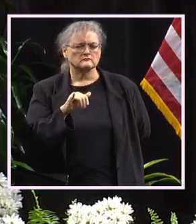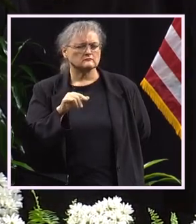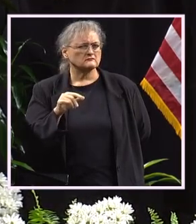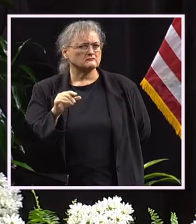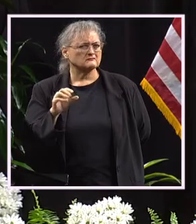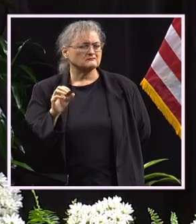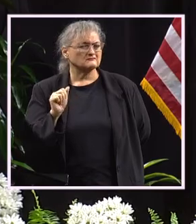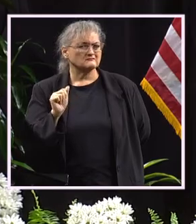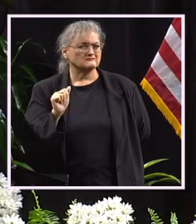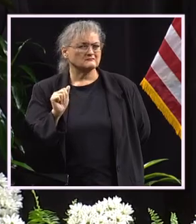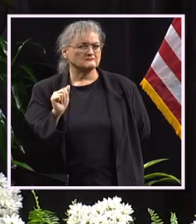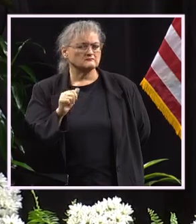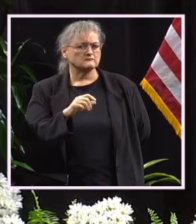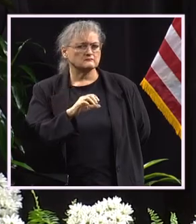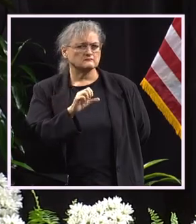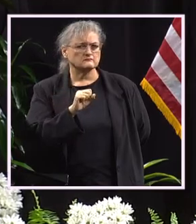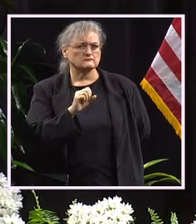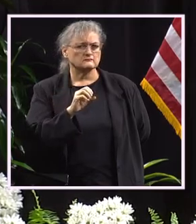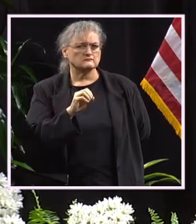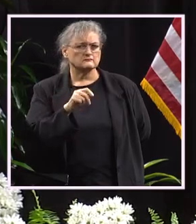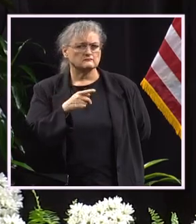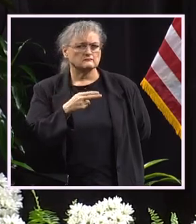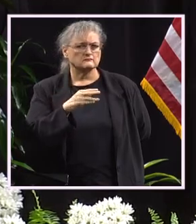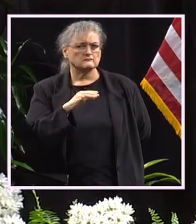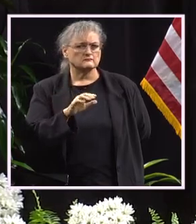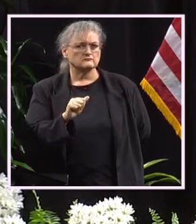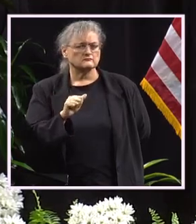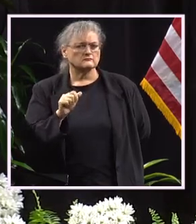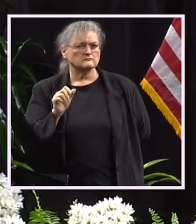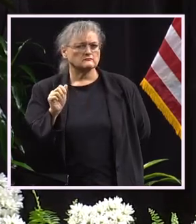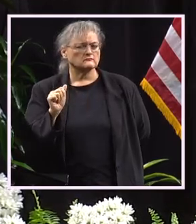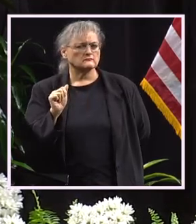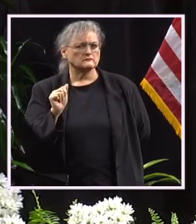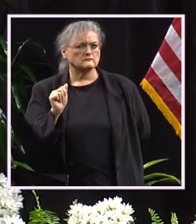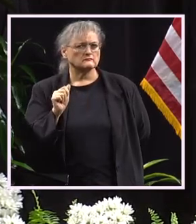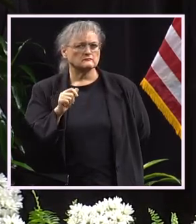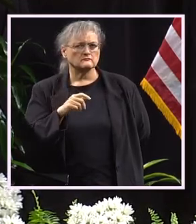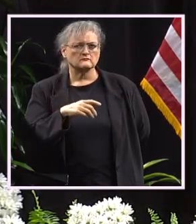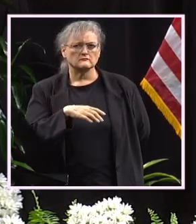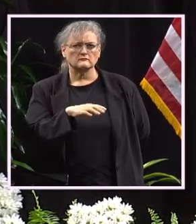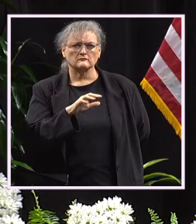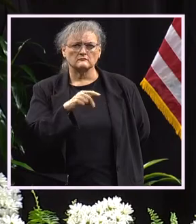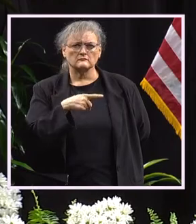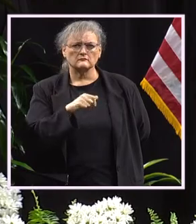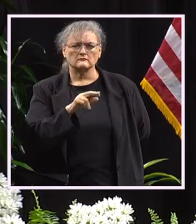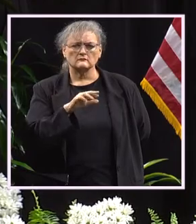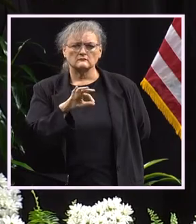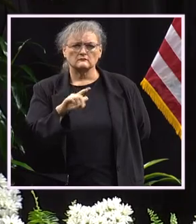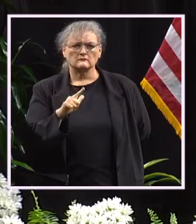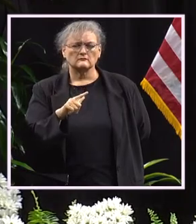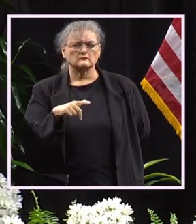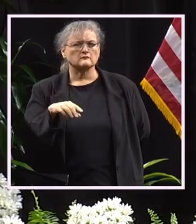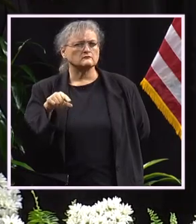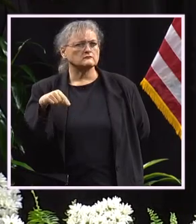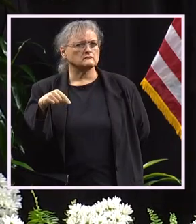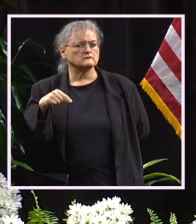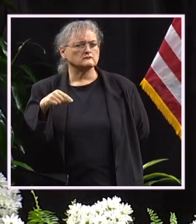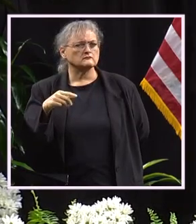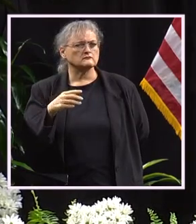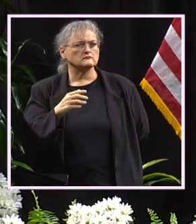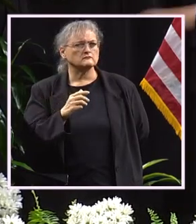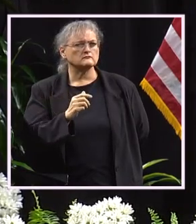Architecture. Sofia Fernandez, Master of Architecture. Carla Paola Ruiz Huerta, Master of